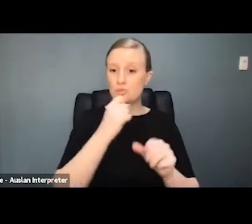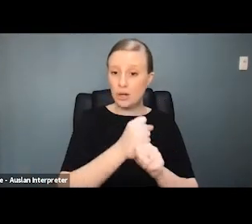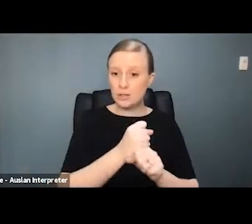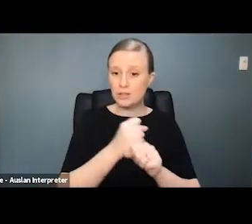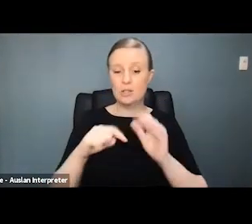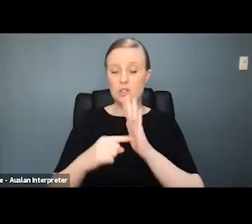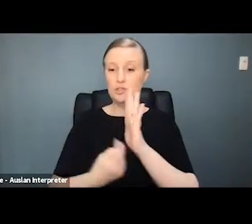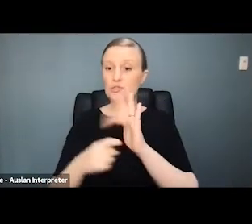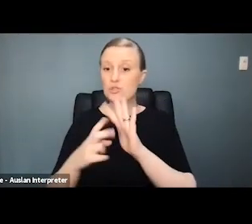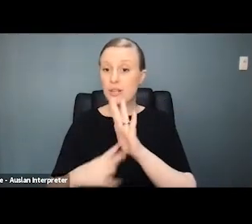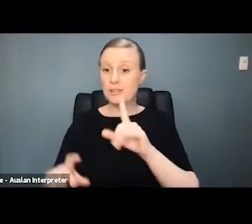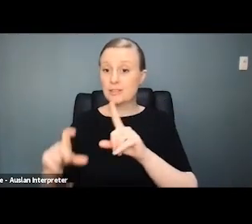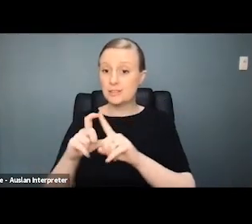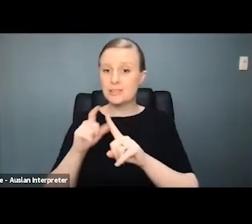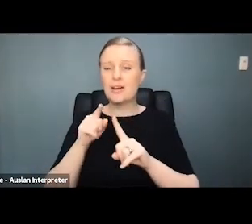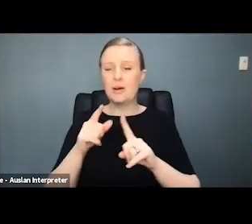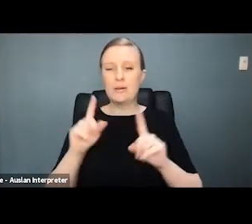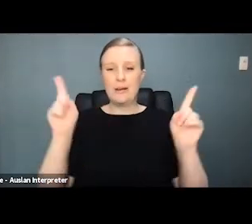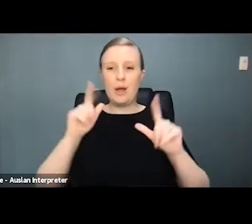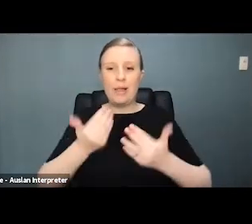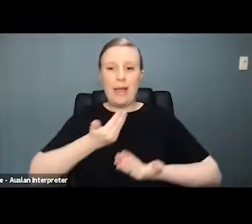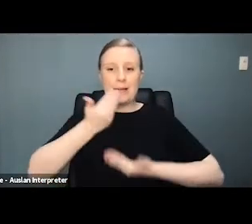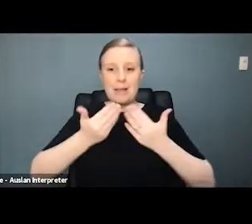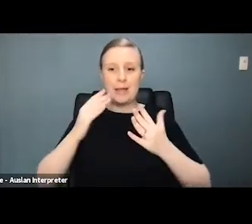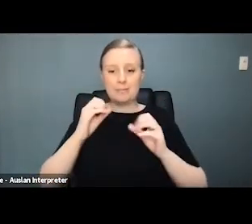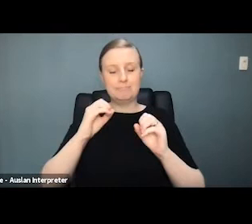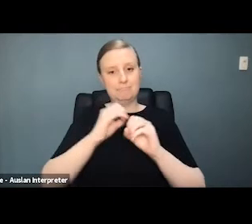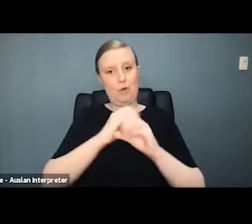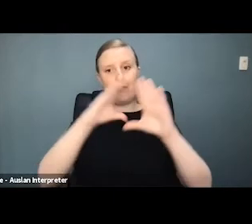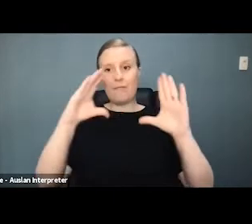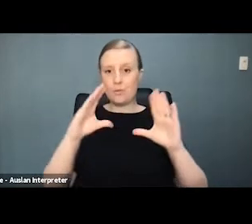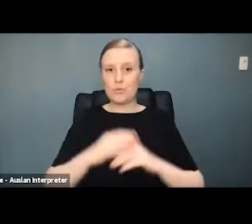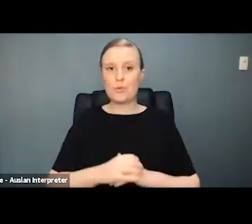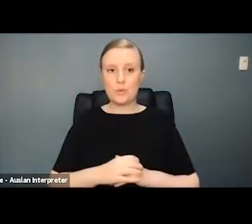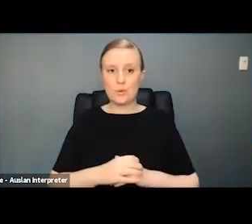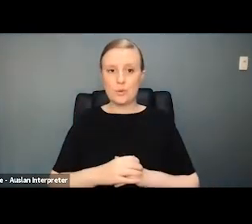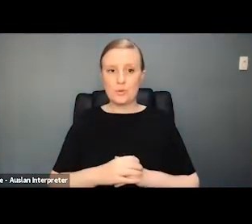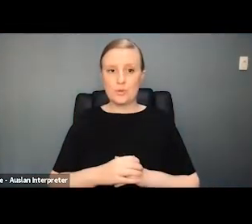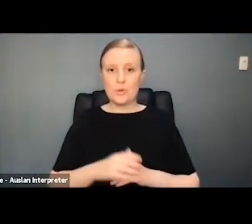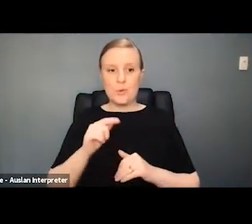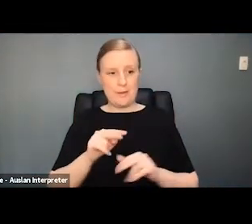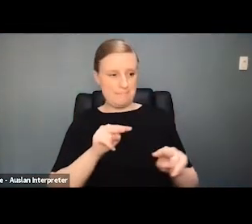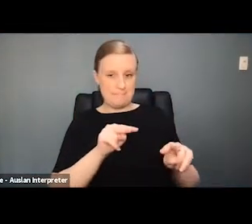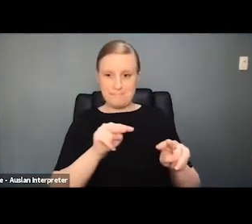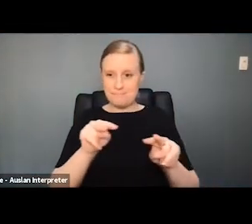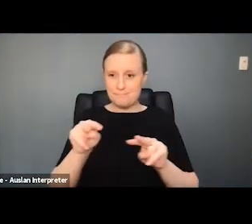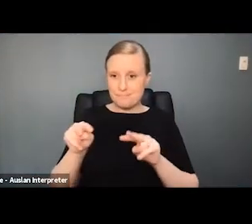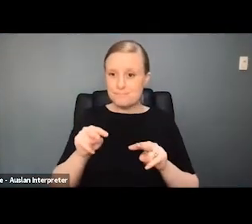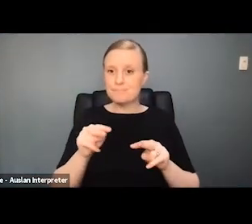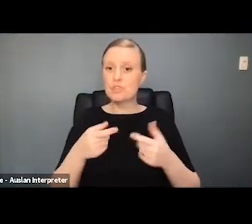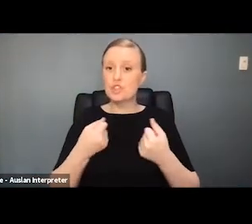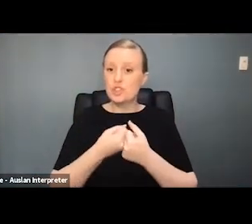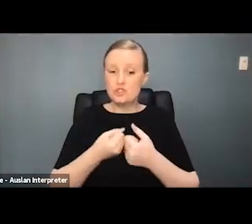Trends is a program of work that's designed to monitor trends in drug use, drug harms and drug markets